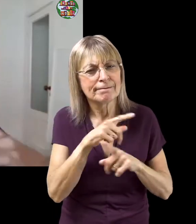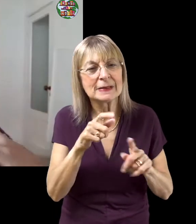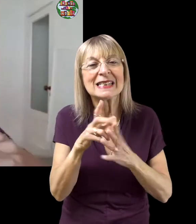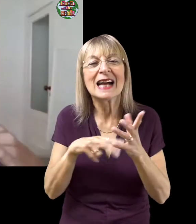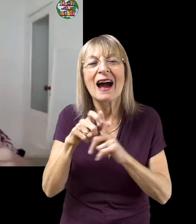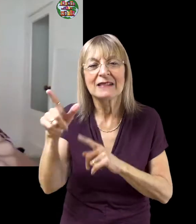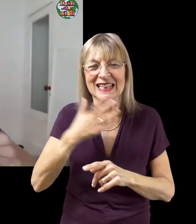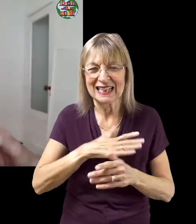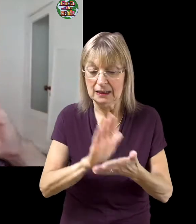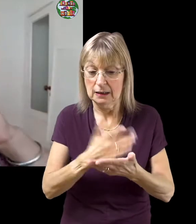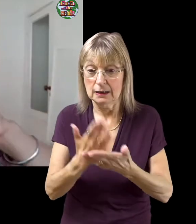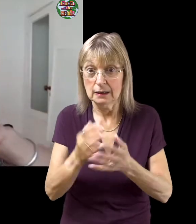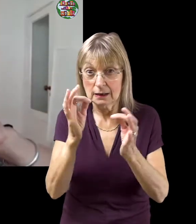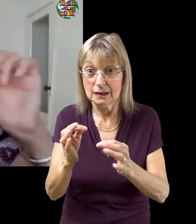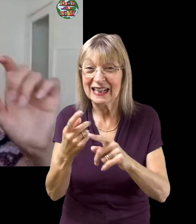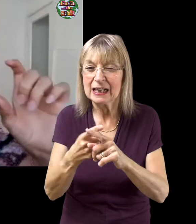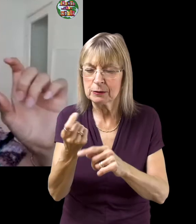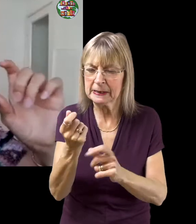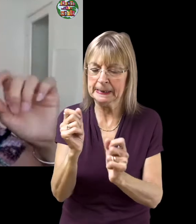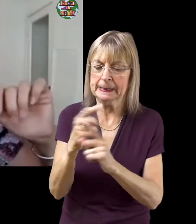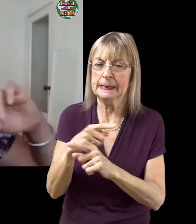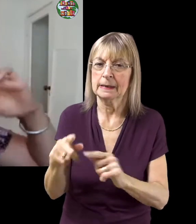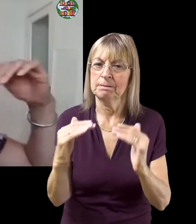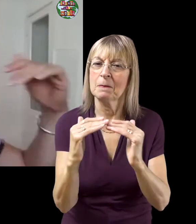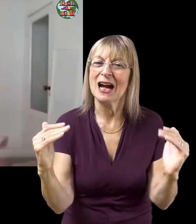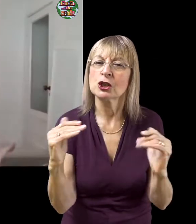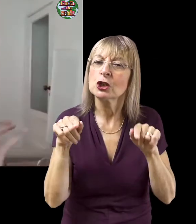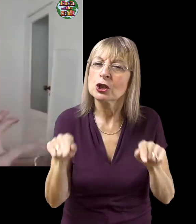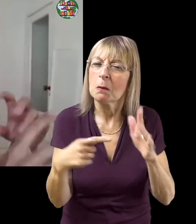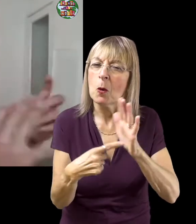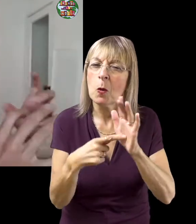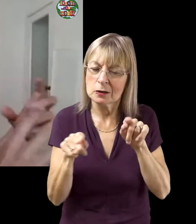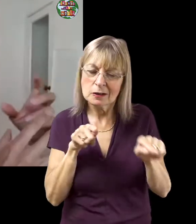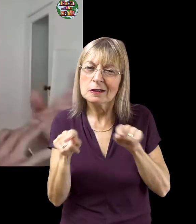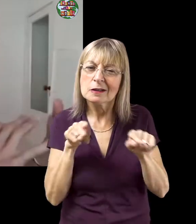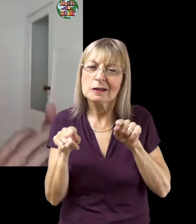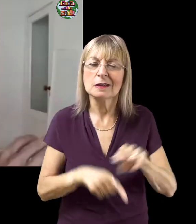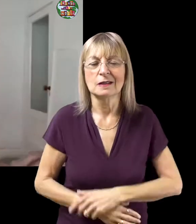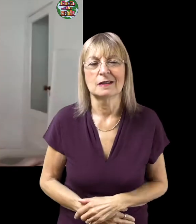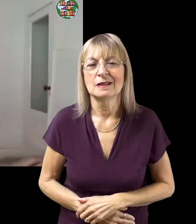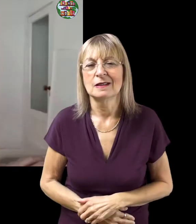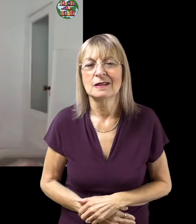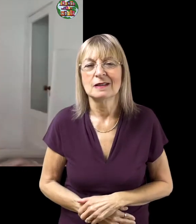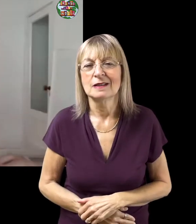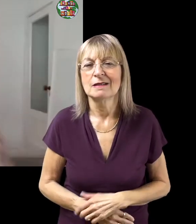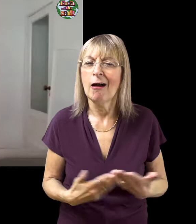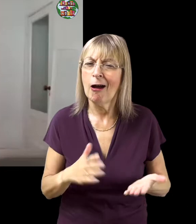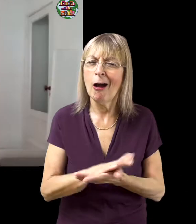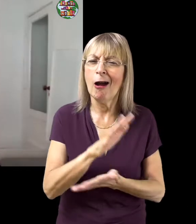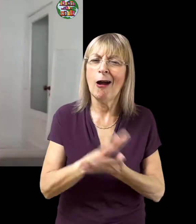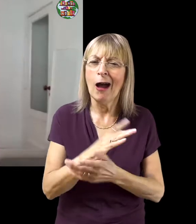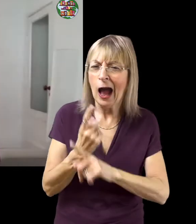is slightly weird. And then David will have to translate it into slightly weird English. Yeah. And